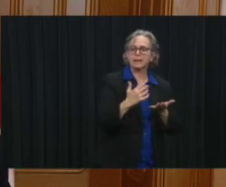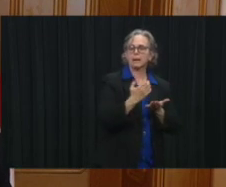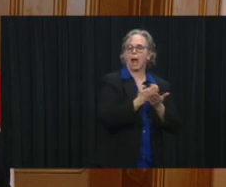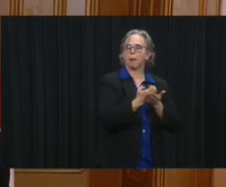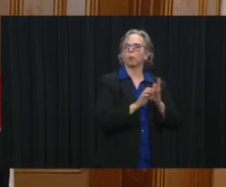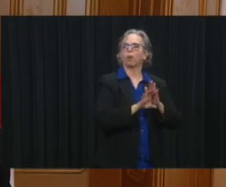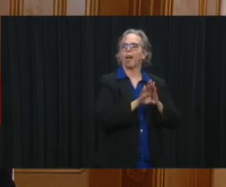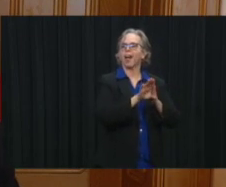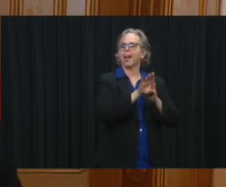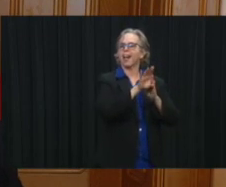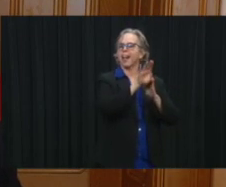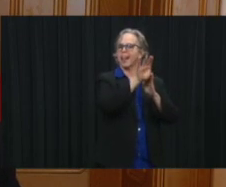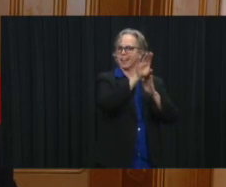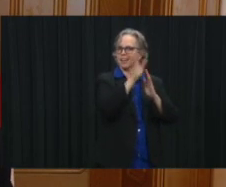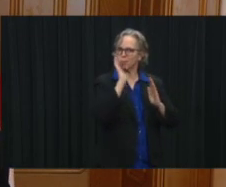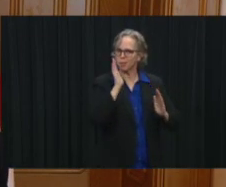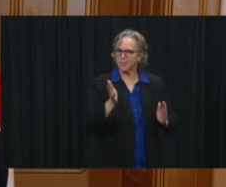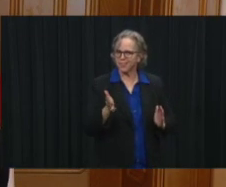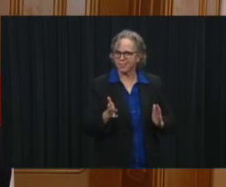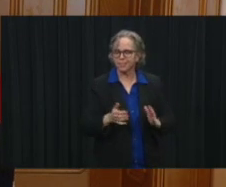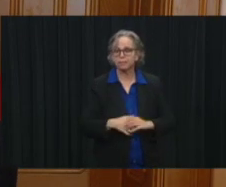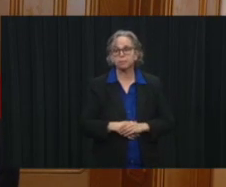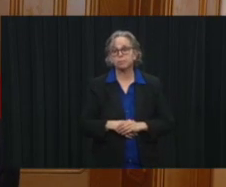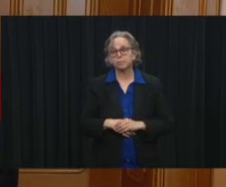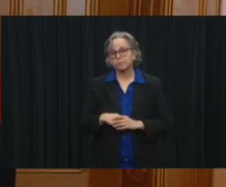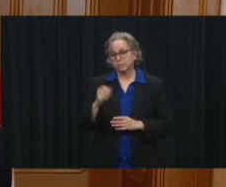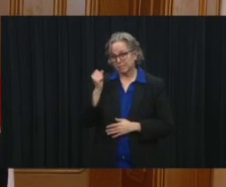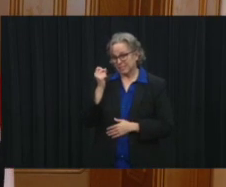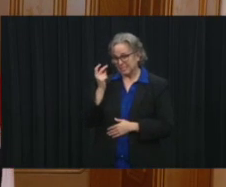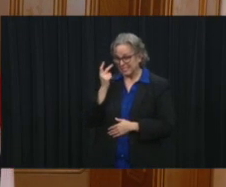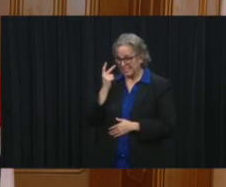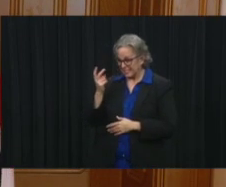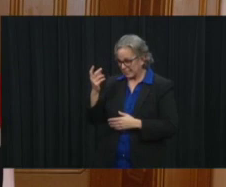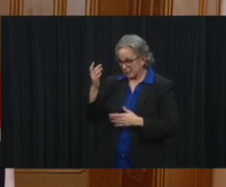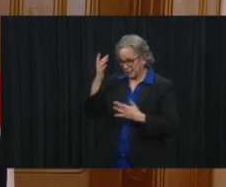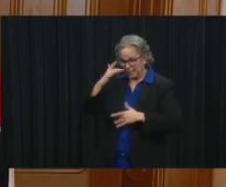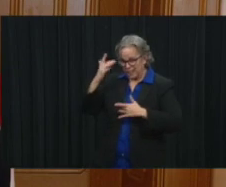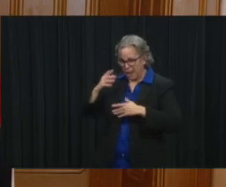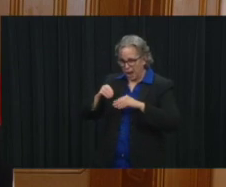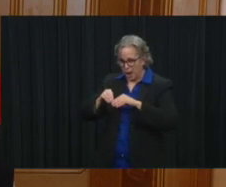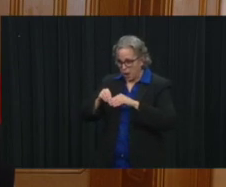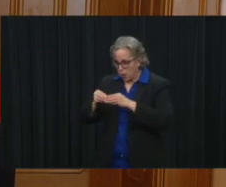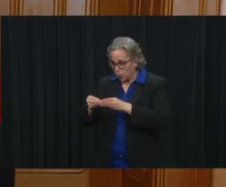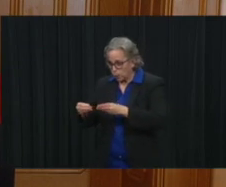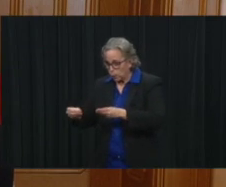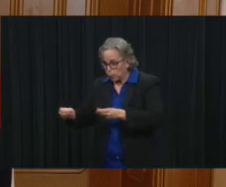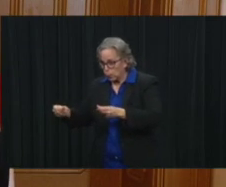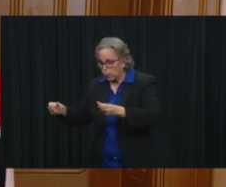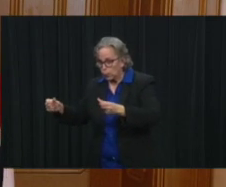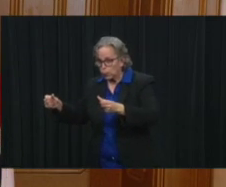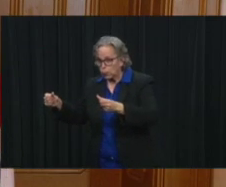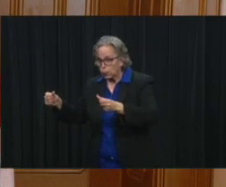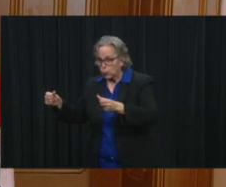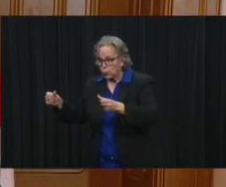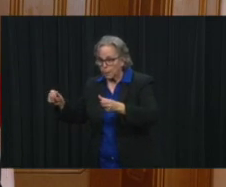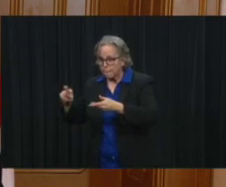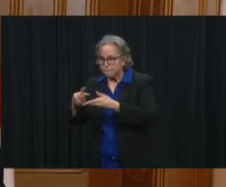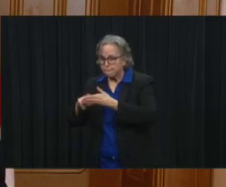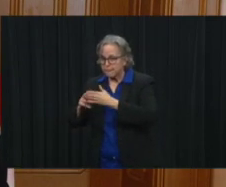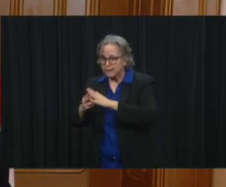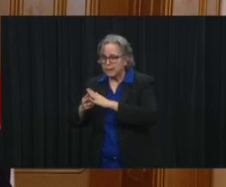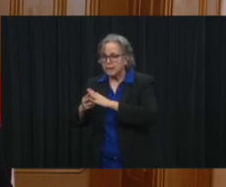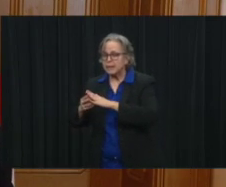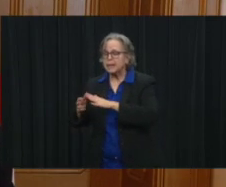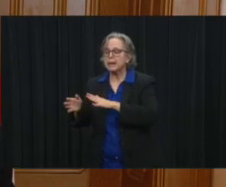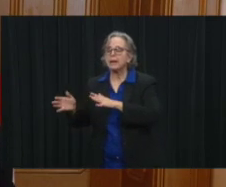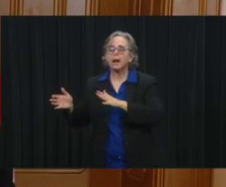the coronavirus, we want our economy to come back strong. So keeping people at work is important. And there are